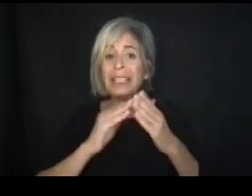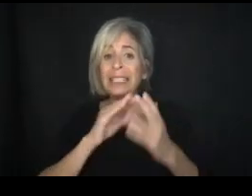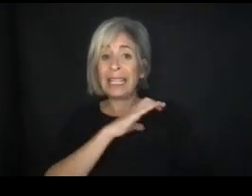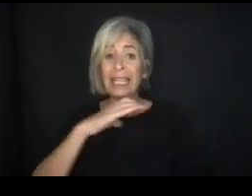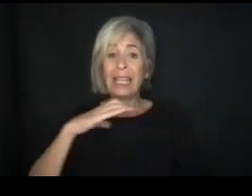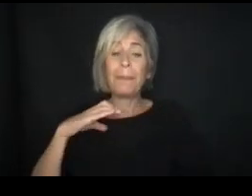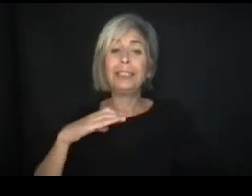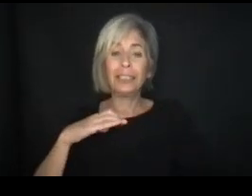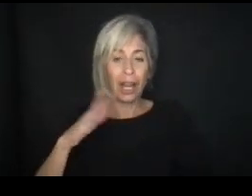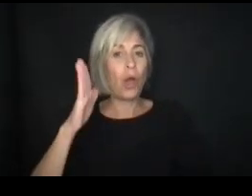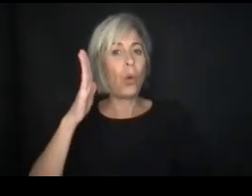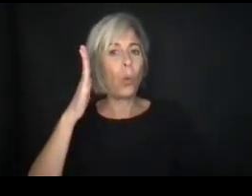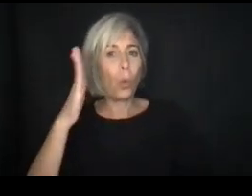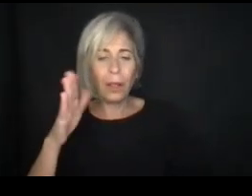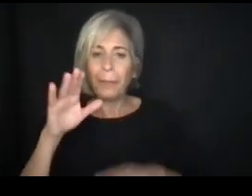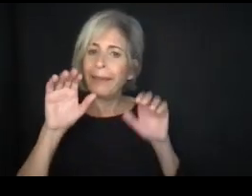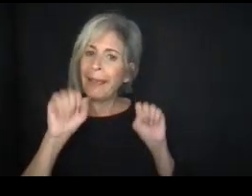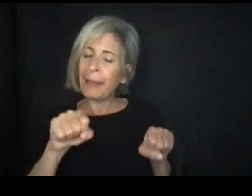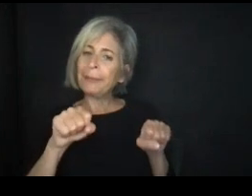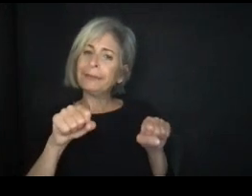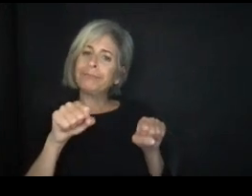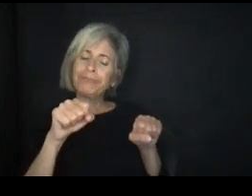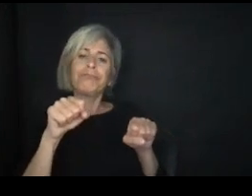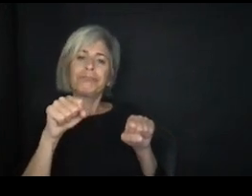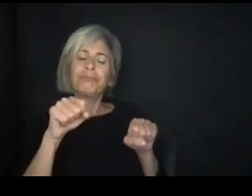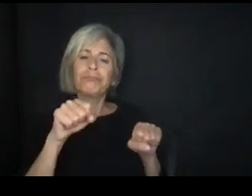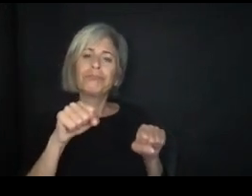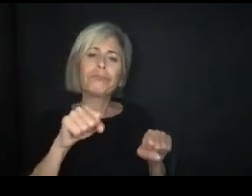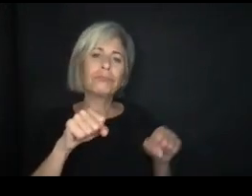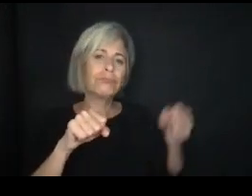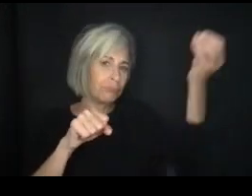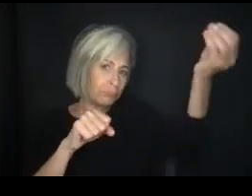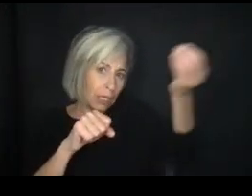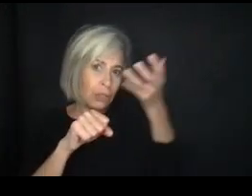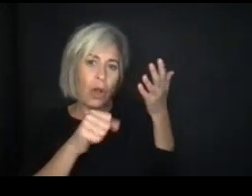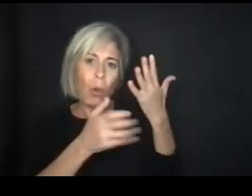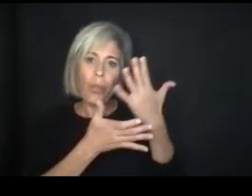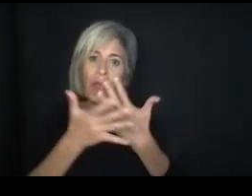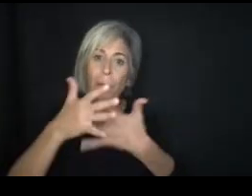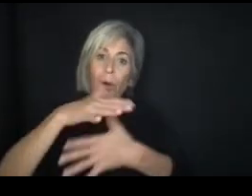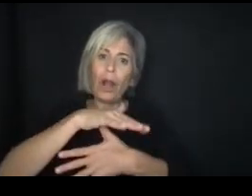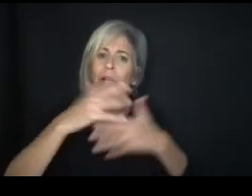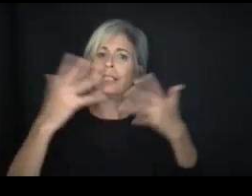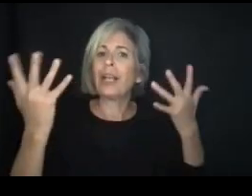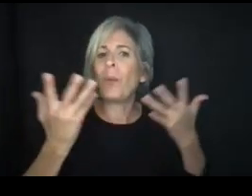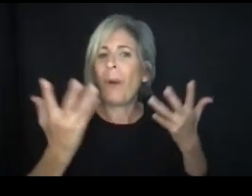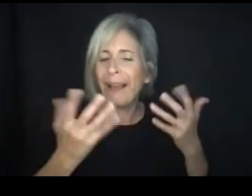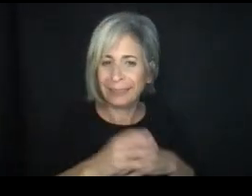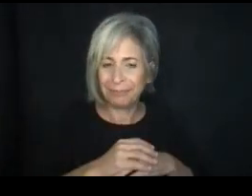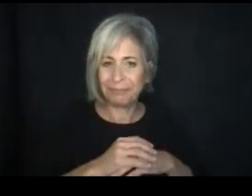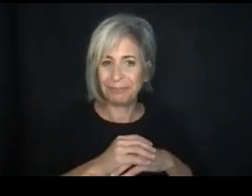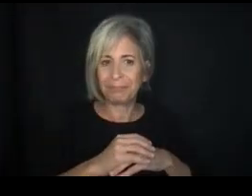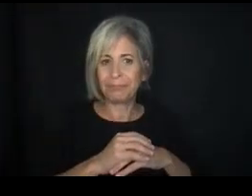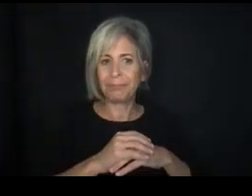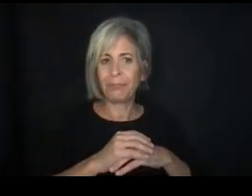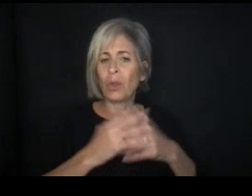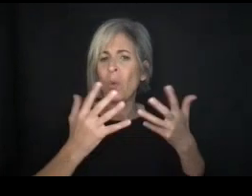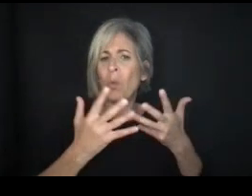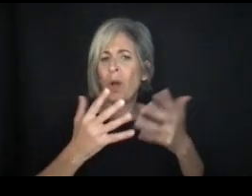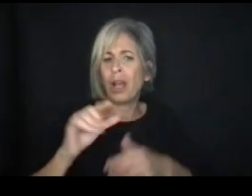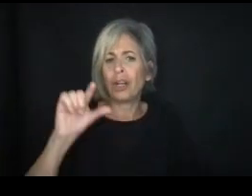commission will be able to tell us what the priorities are and what grants